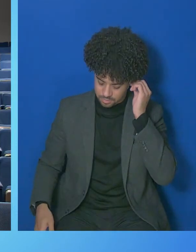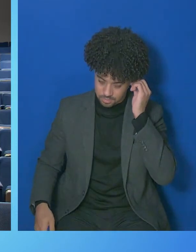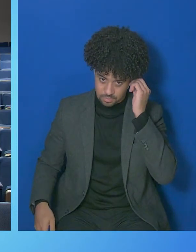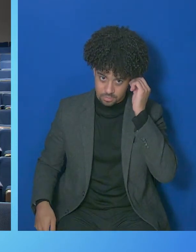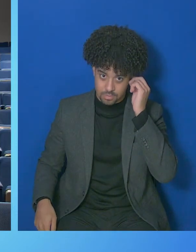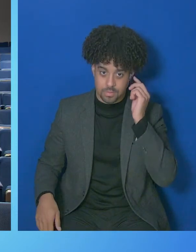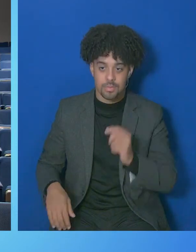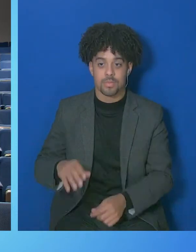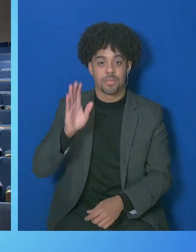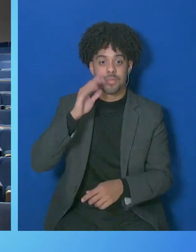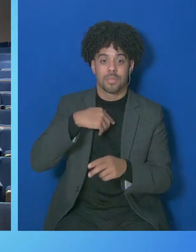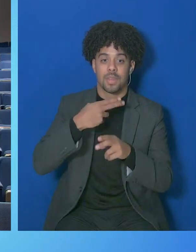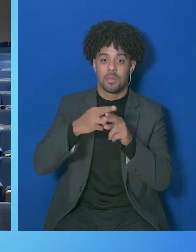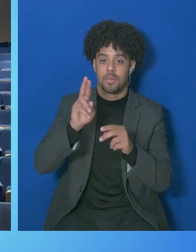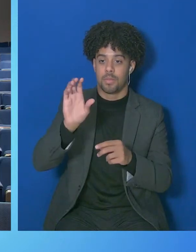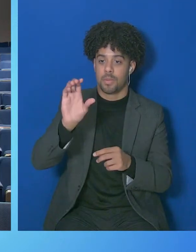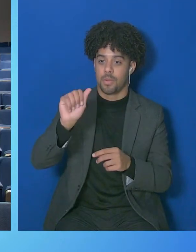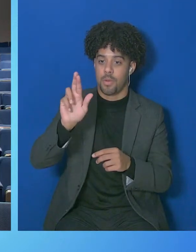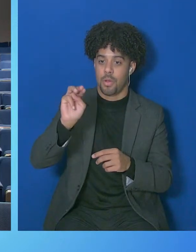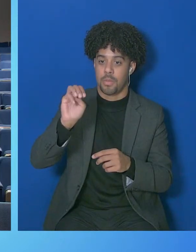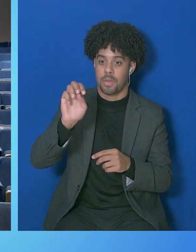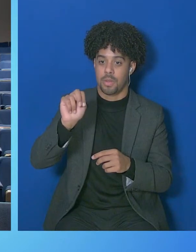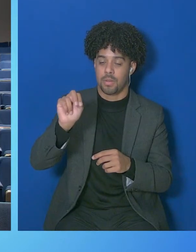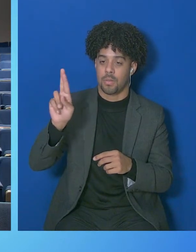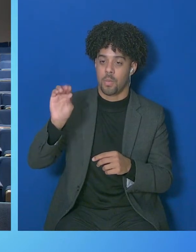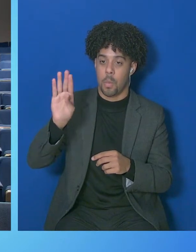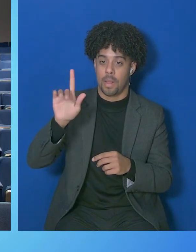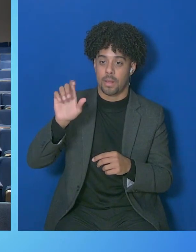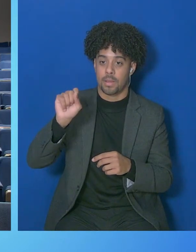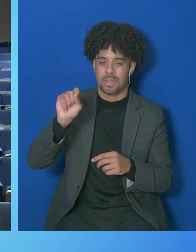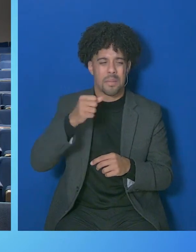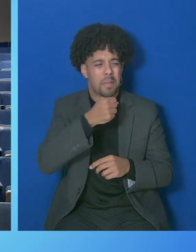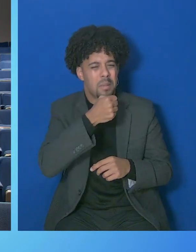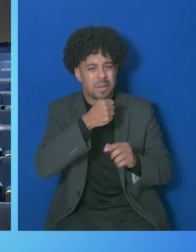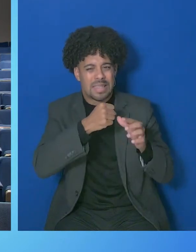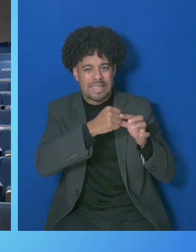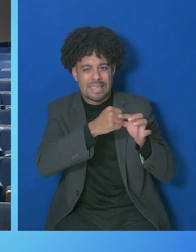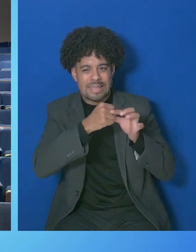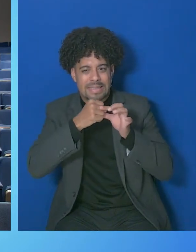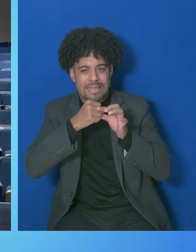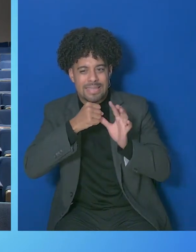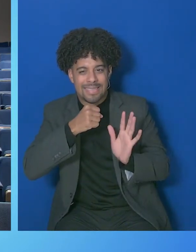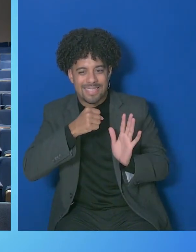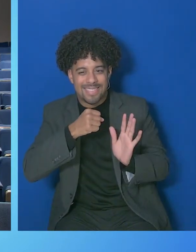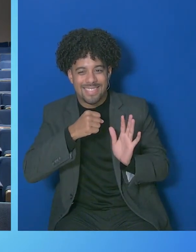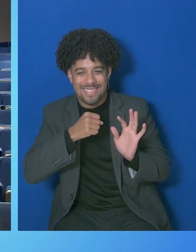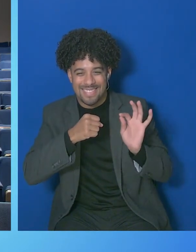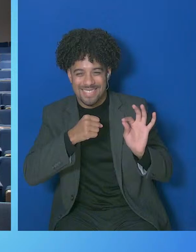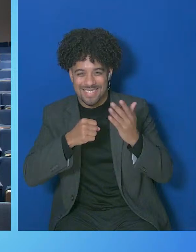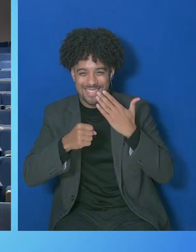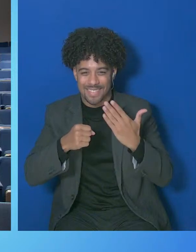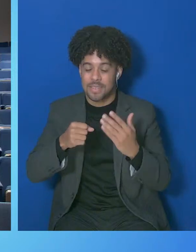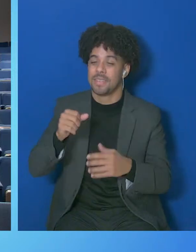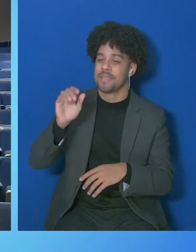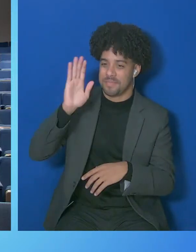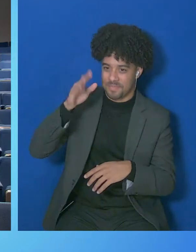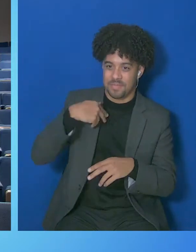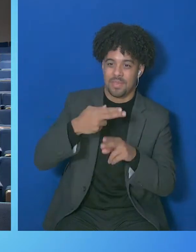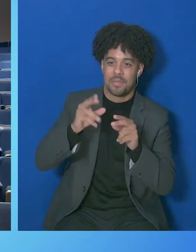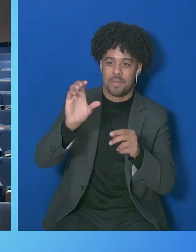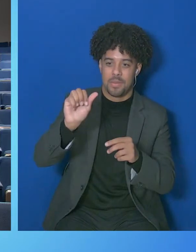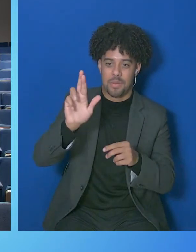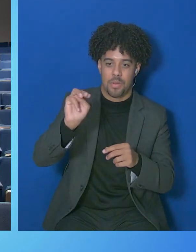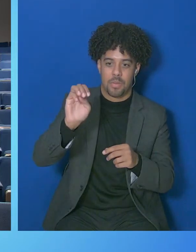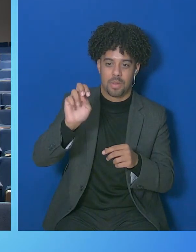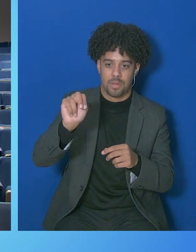So my name is Carmen Robles. Would you just move the mic a little A bit closer? closer, yes. Thank you. Yes, my name is Carmen Robles, and